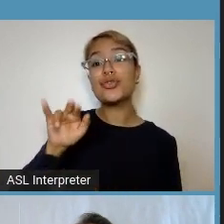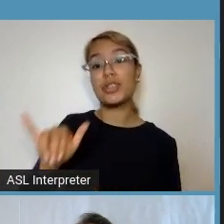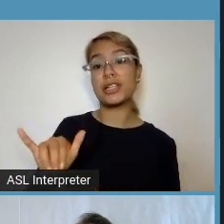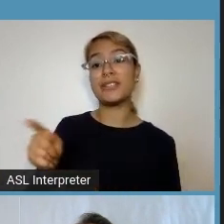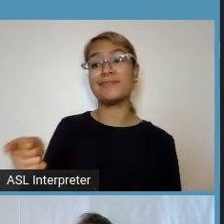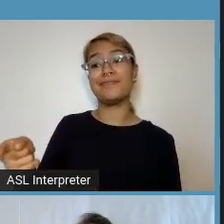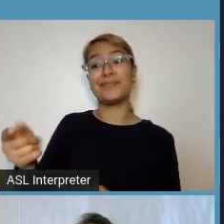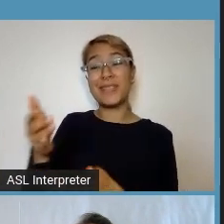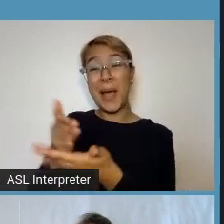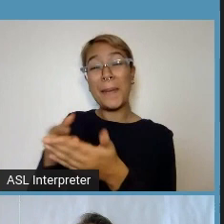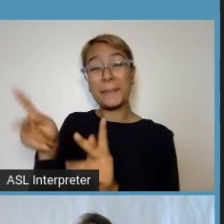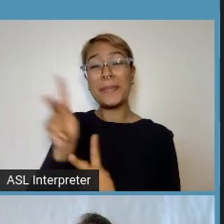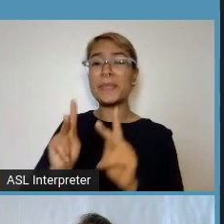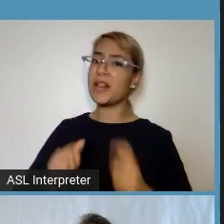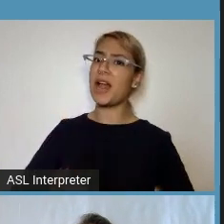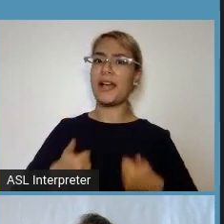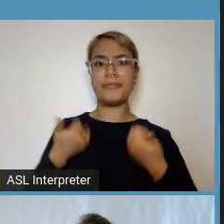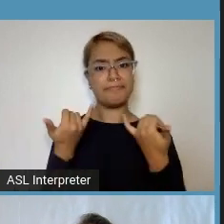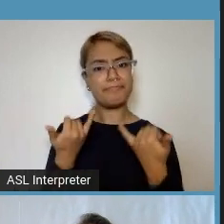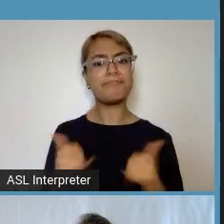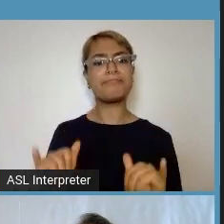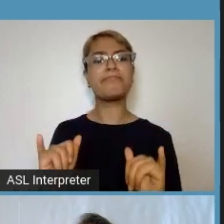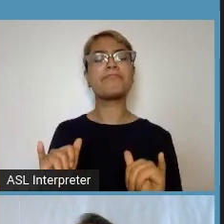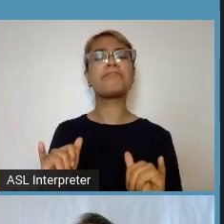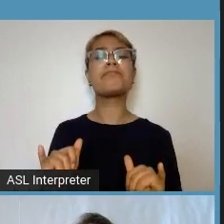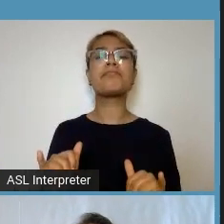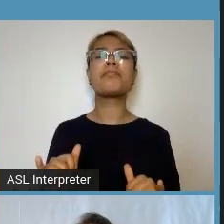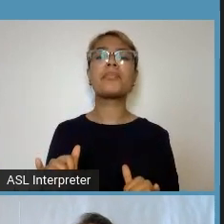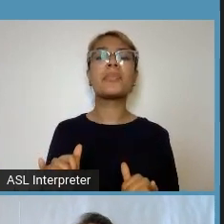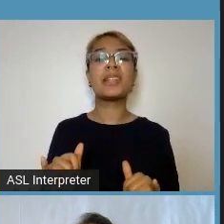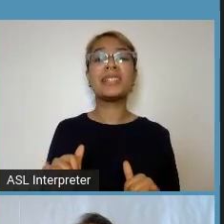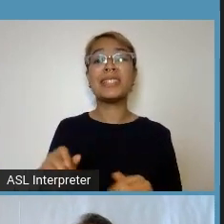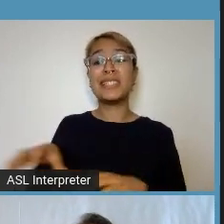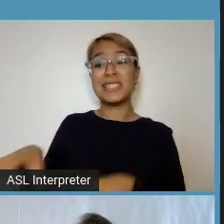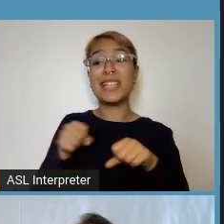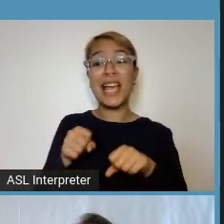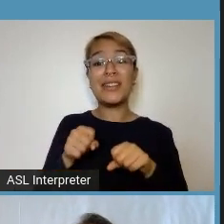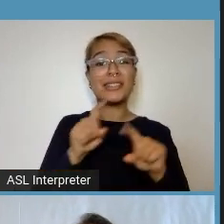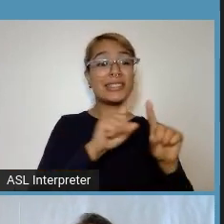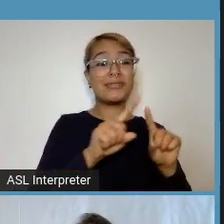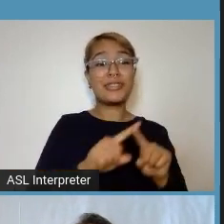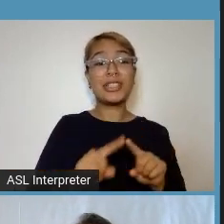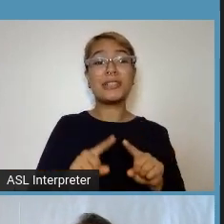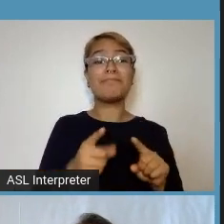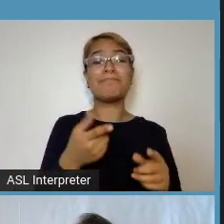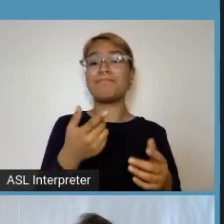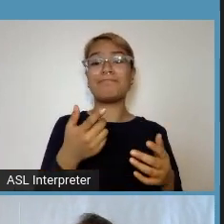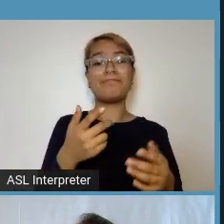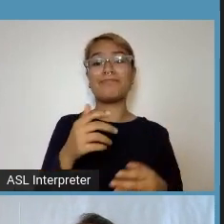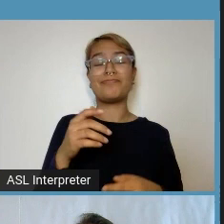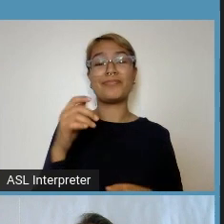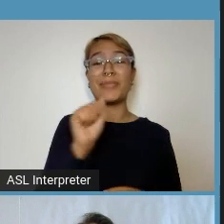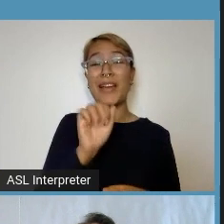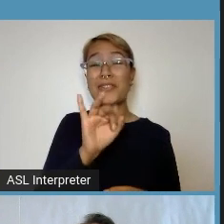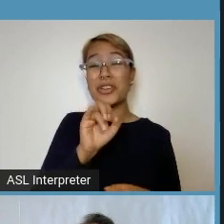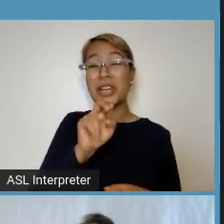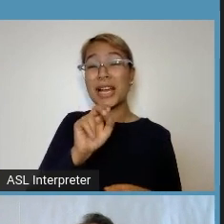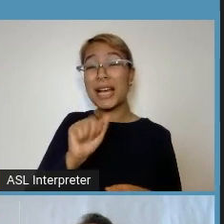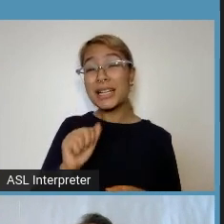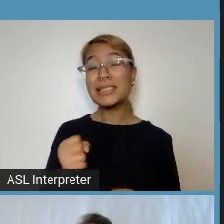We are also on land that enslaved Africans worked to better the lives of local Dutch farmers.